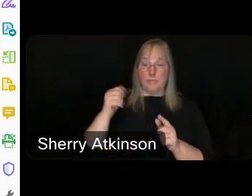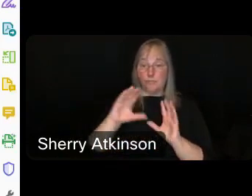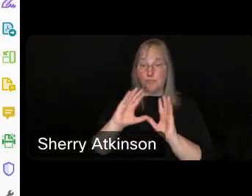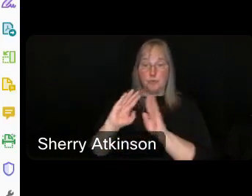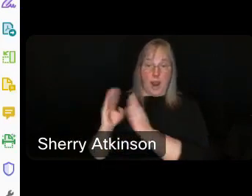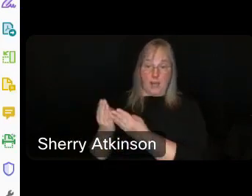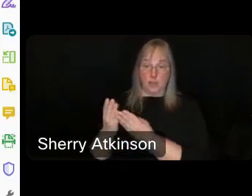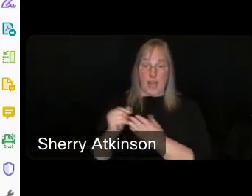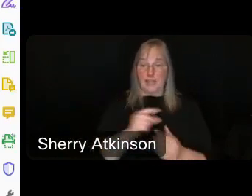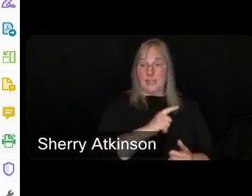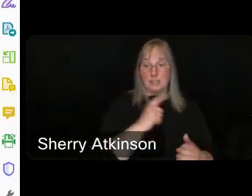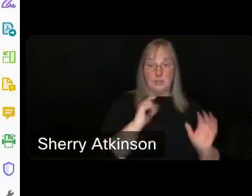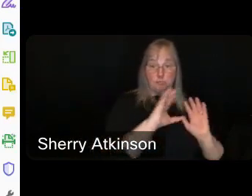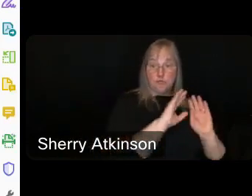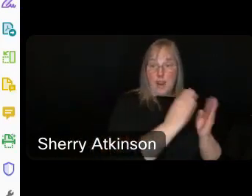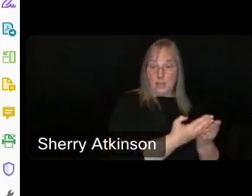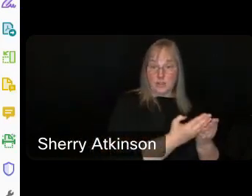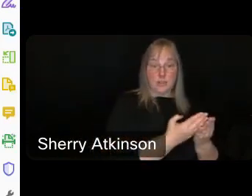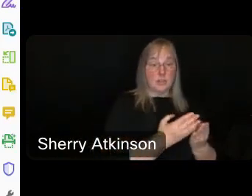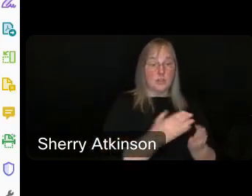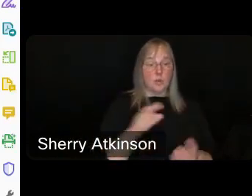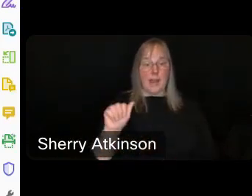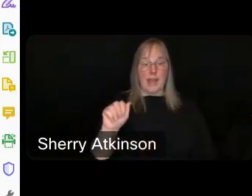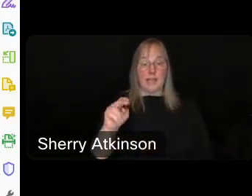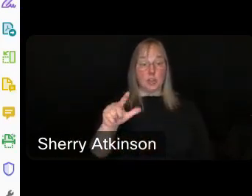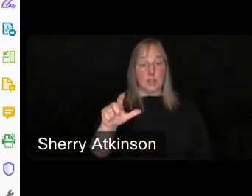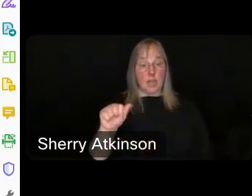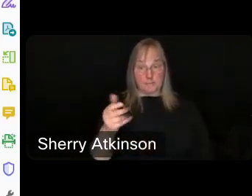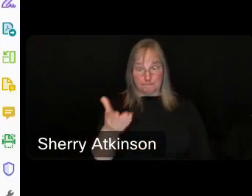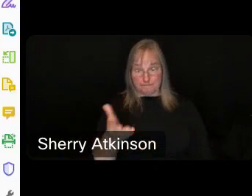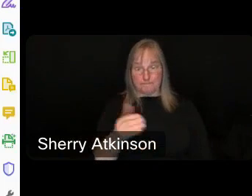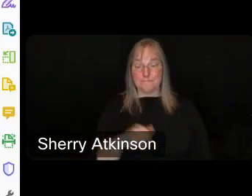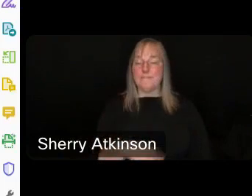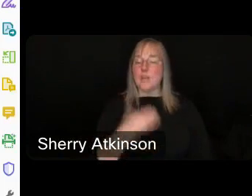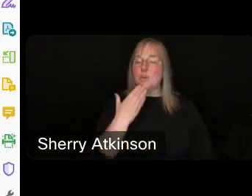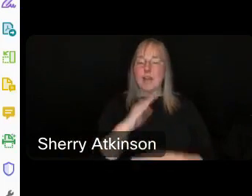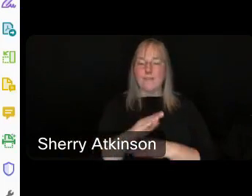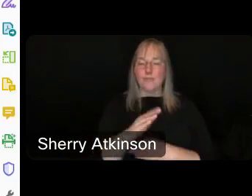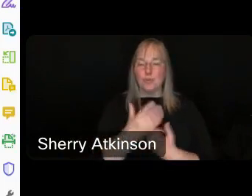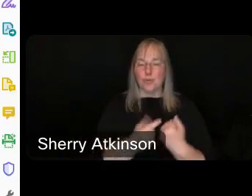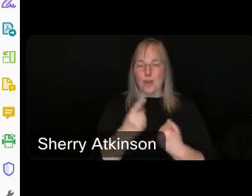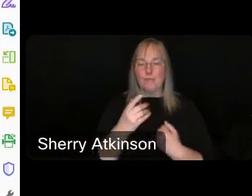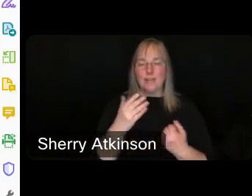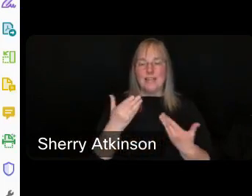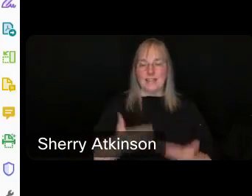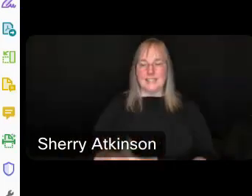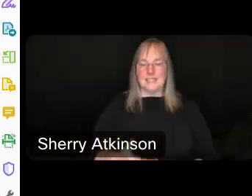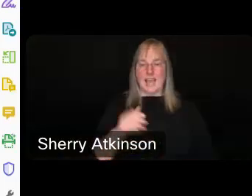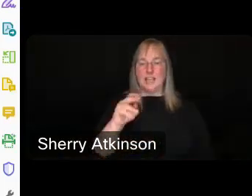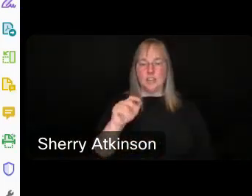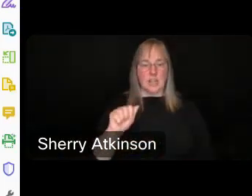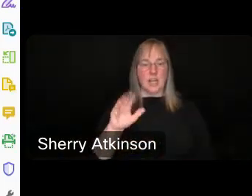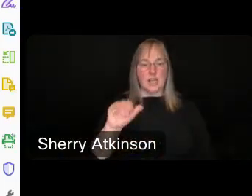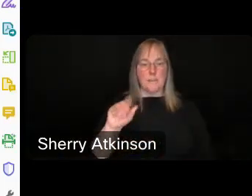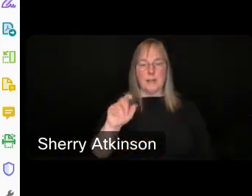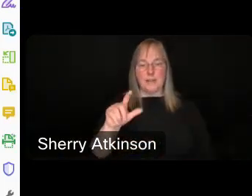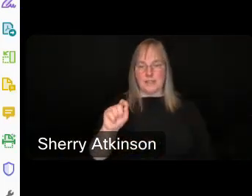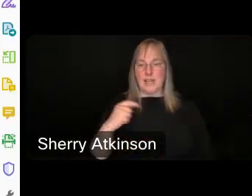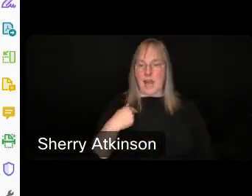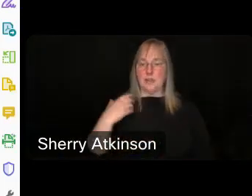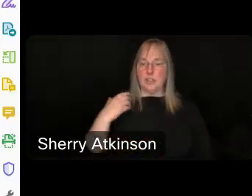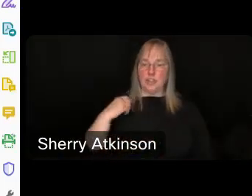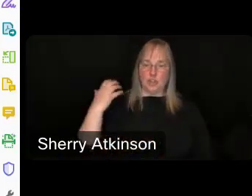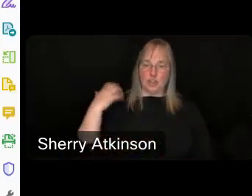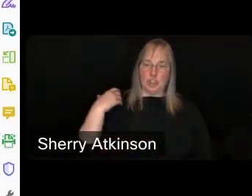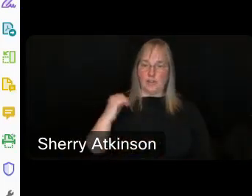legislative branch. So Angela. Good afternoon, everyone. This is Angela Cabellin, Chief of Staff for County Executive Ball. I just want to